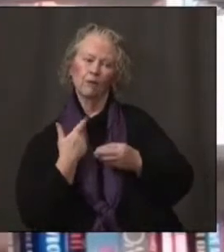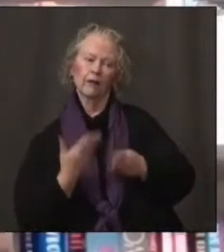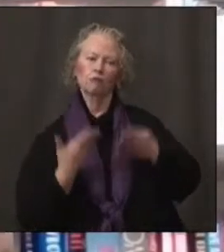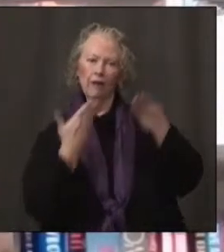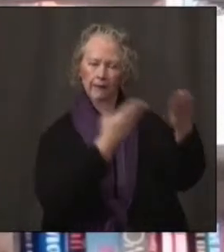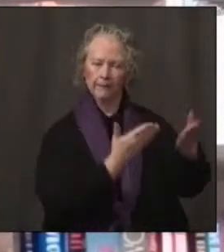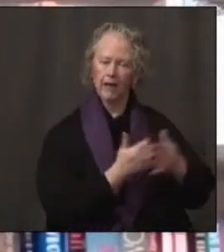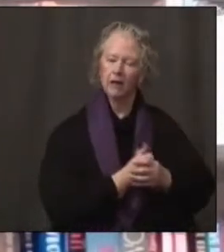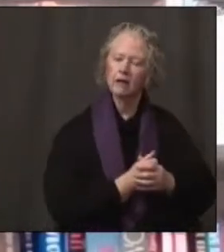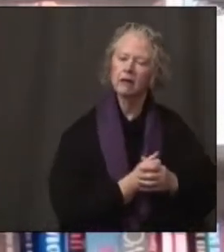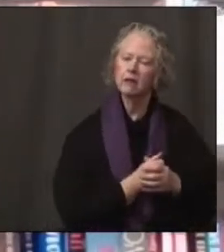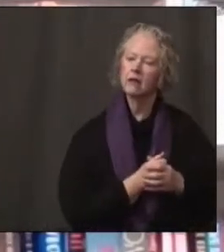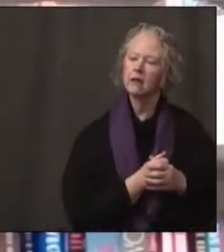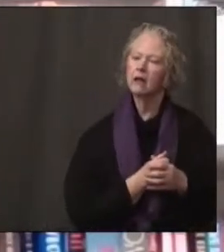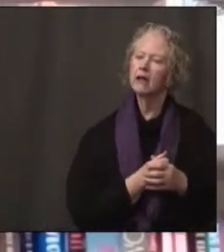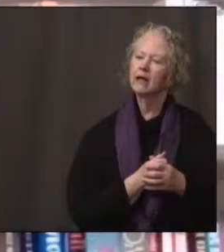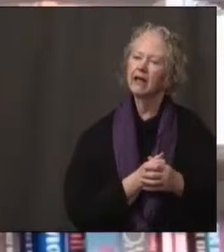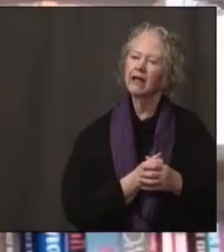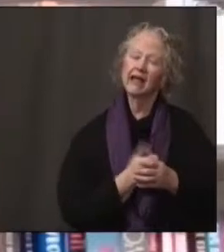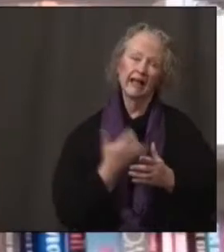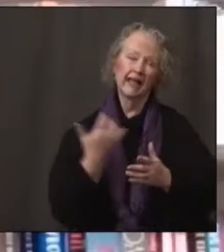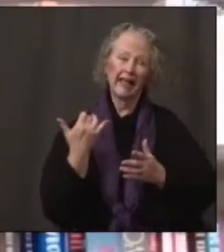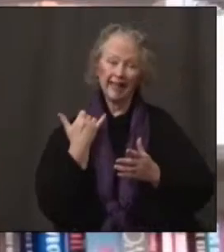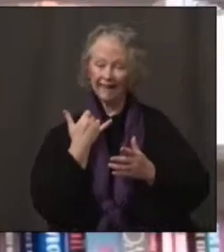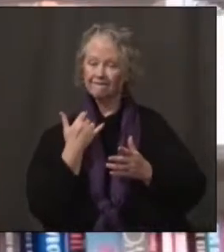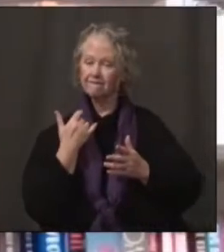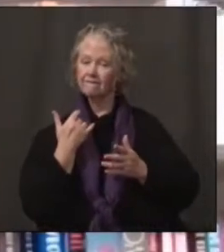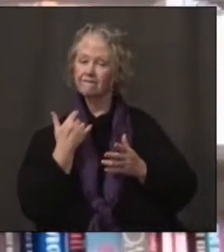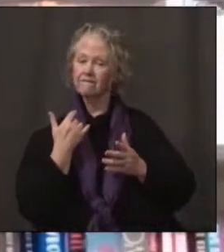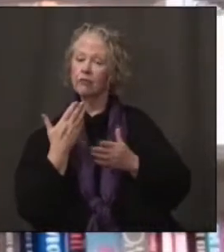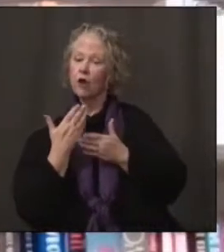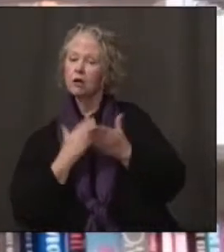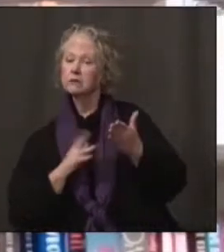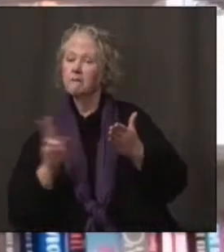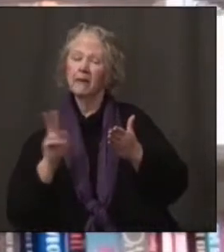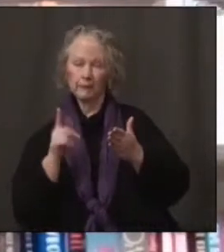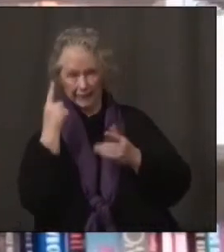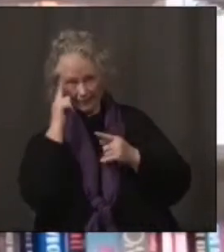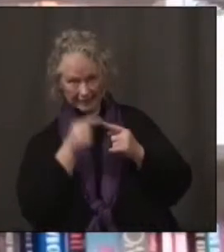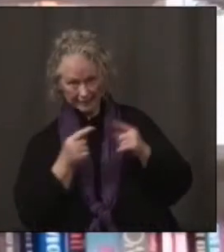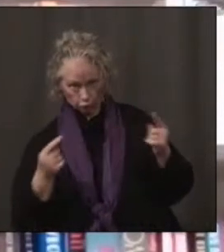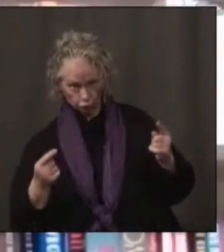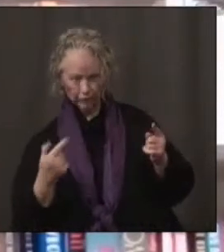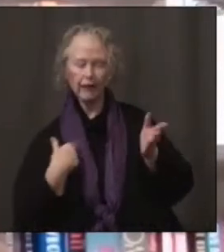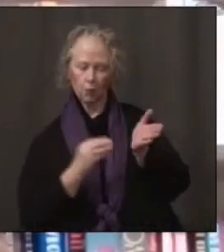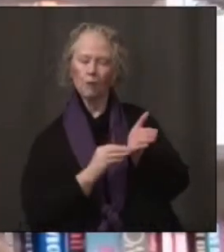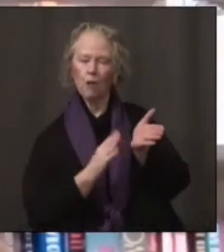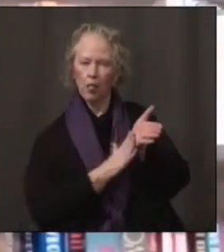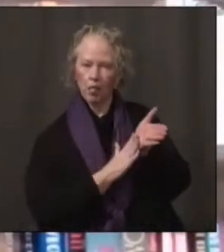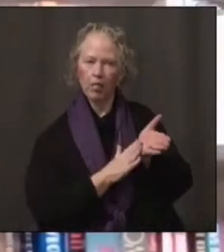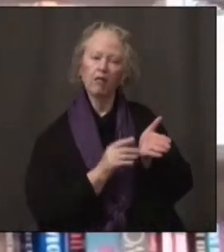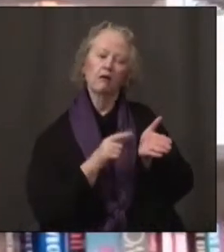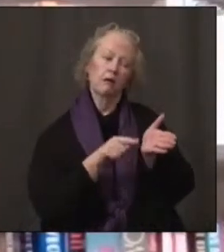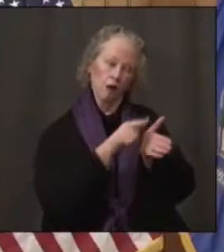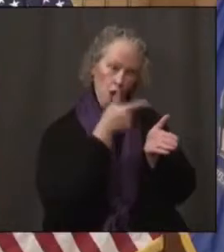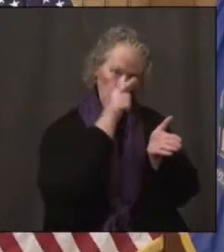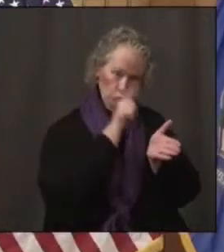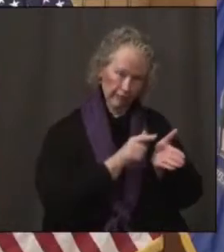the consensus opinion. If there was any dissent among the committee members, that would also be conveyed to the governor.